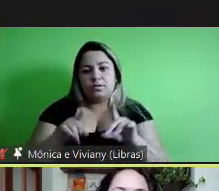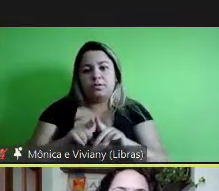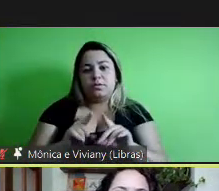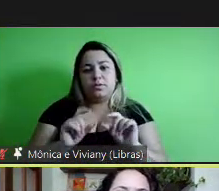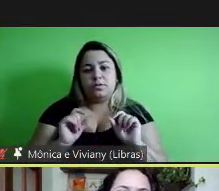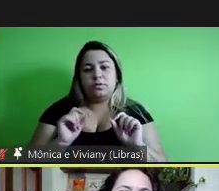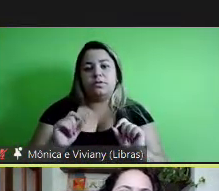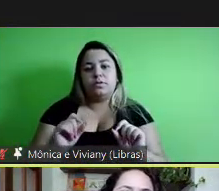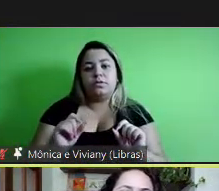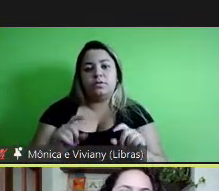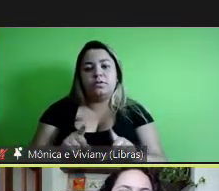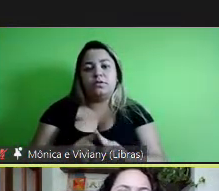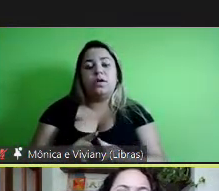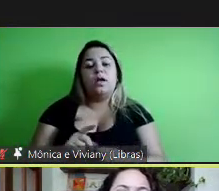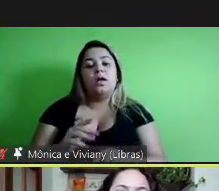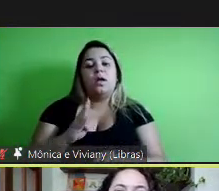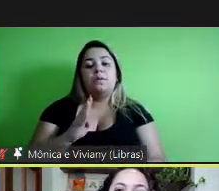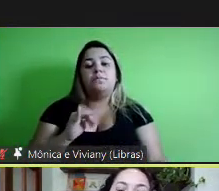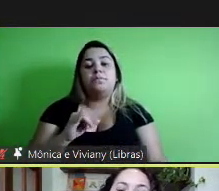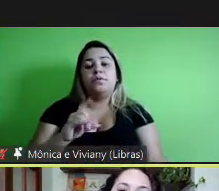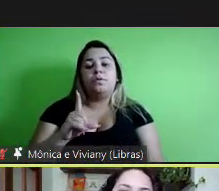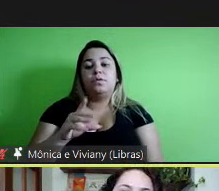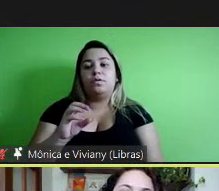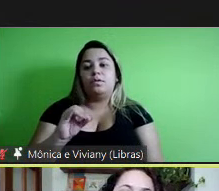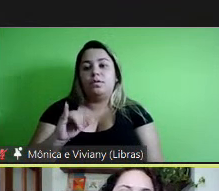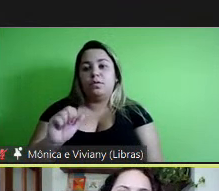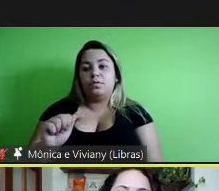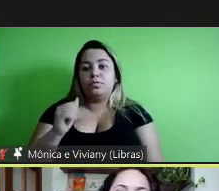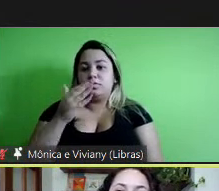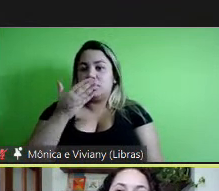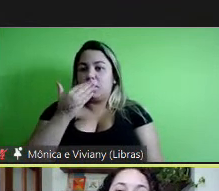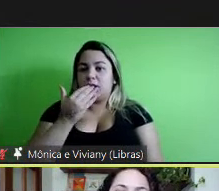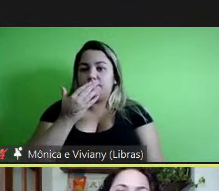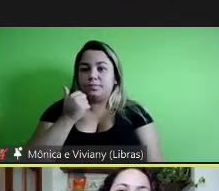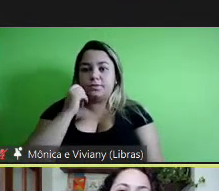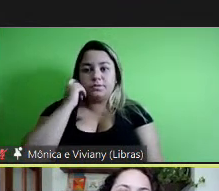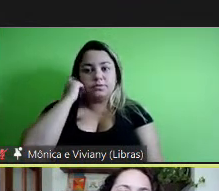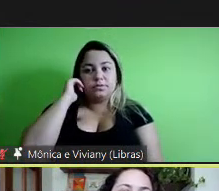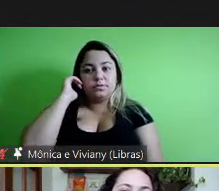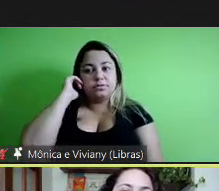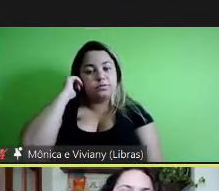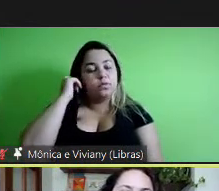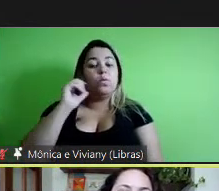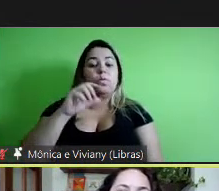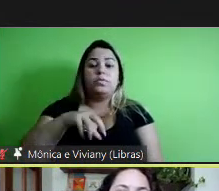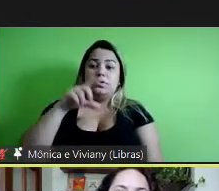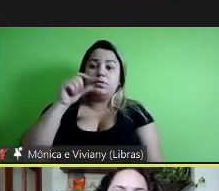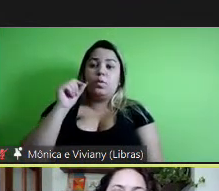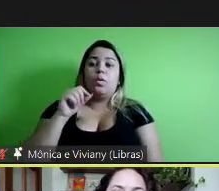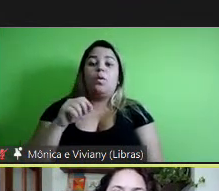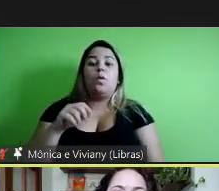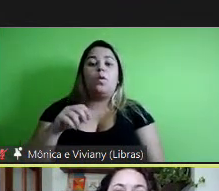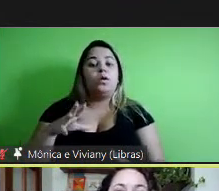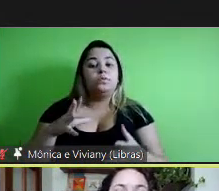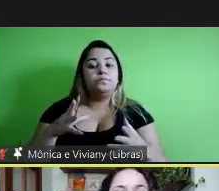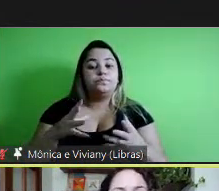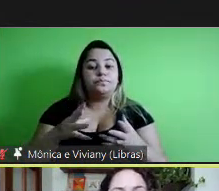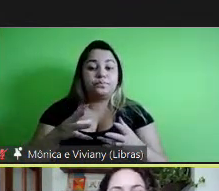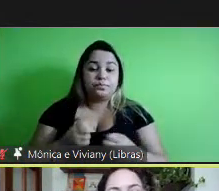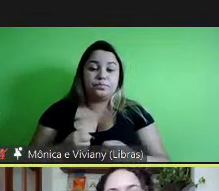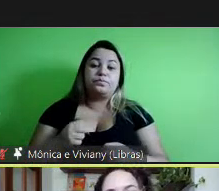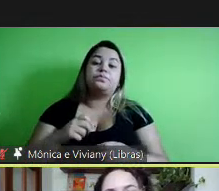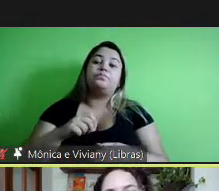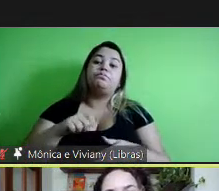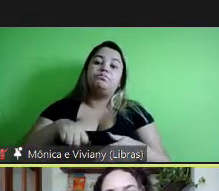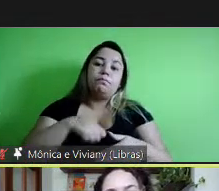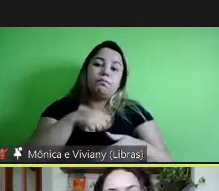food practices and the use and the biological use of food. So it is related to the choosing, the